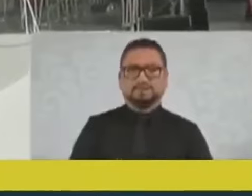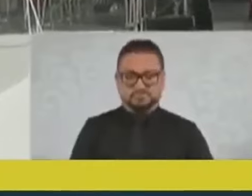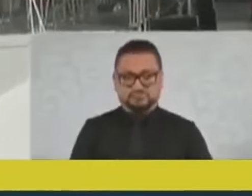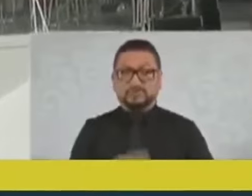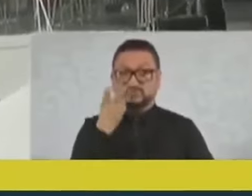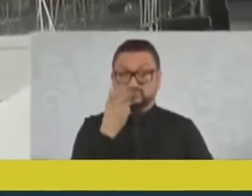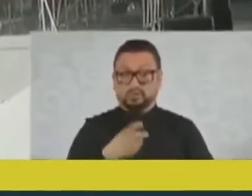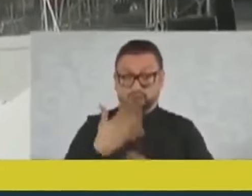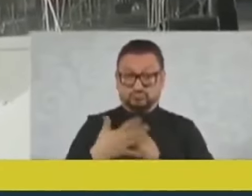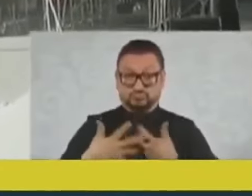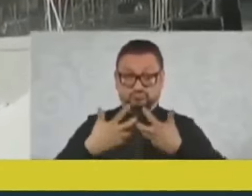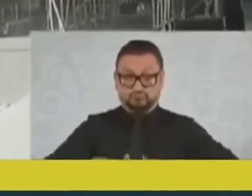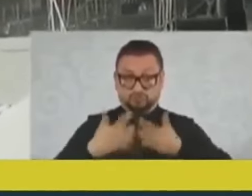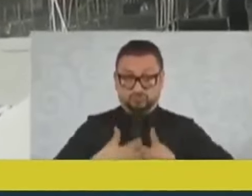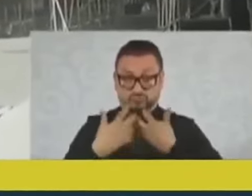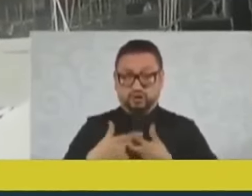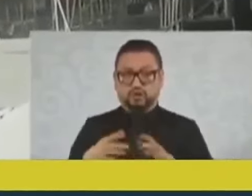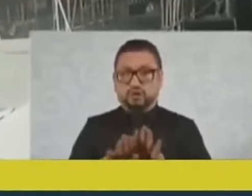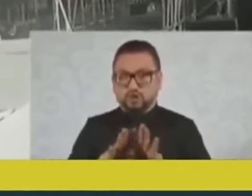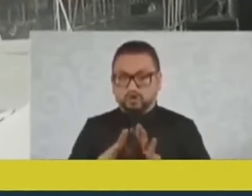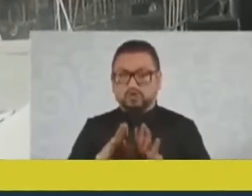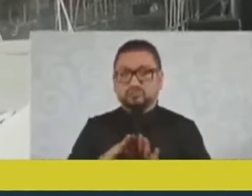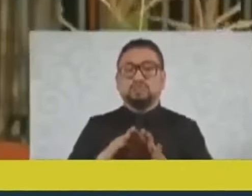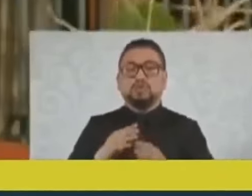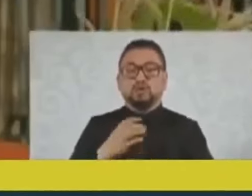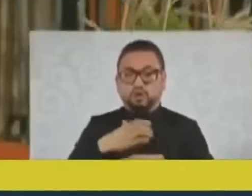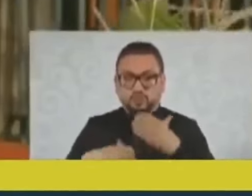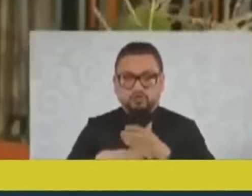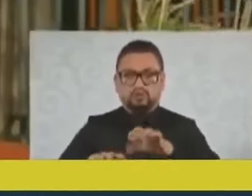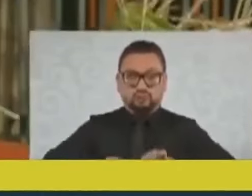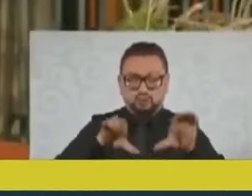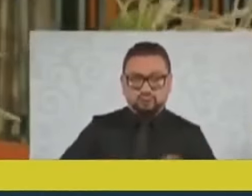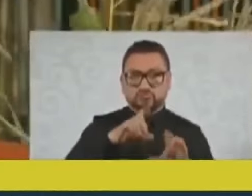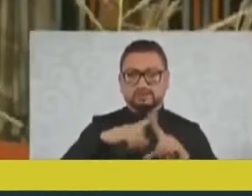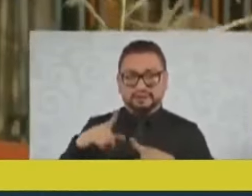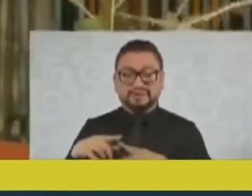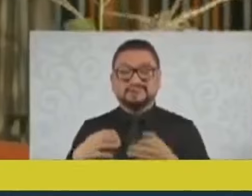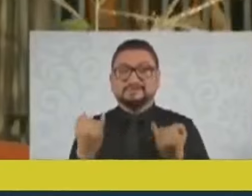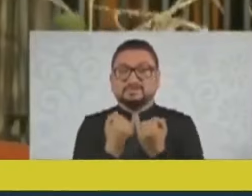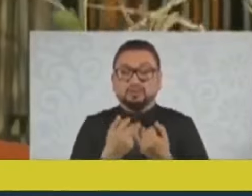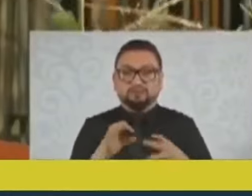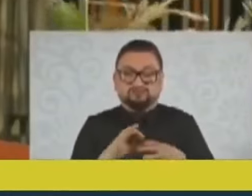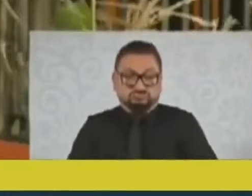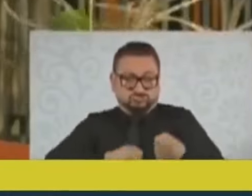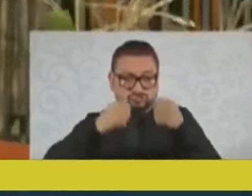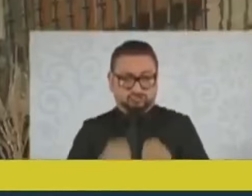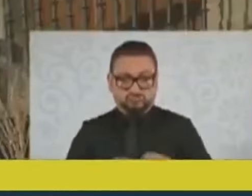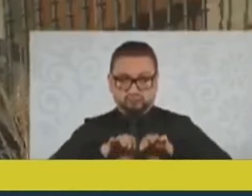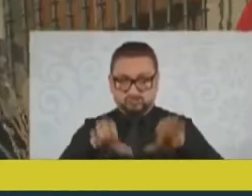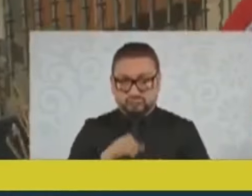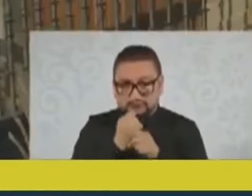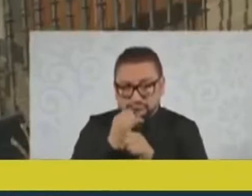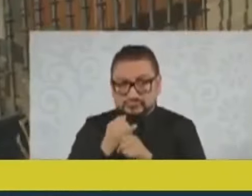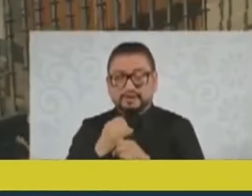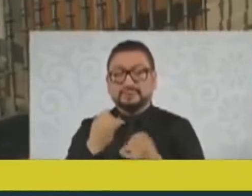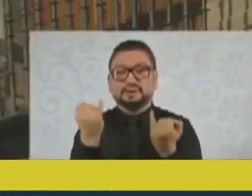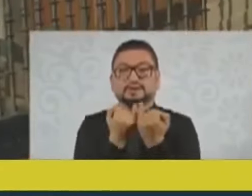technological development. We will create a factory of public software and